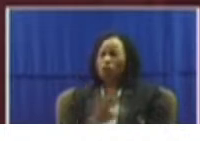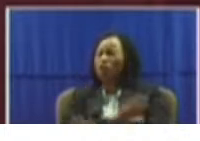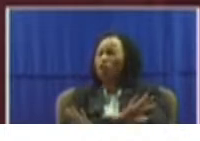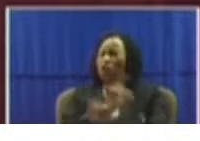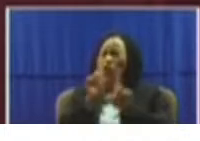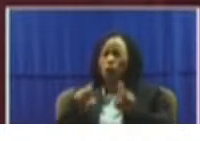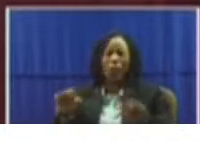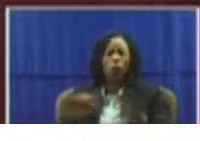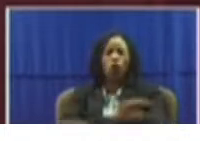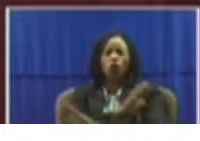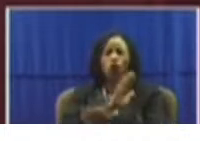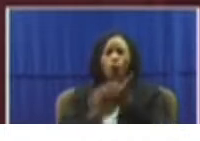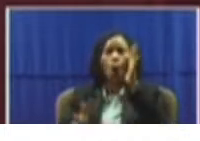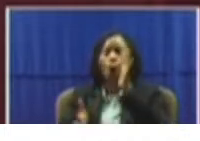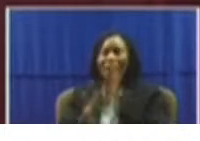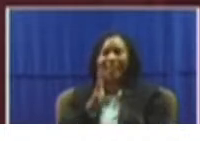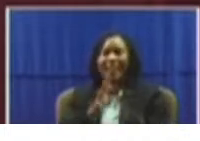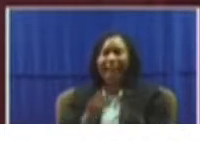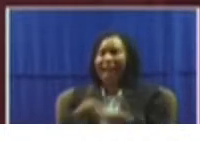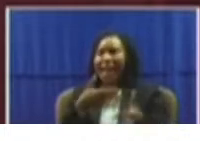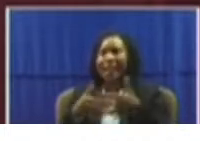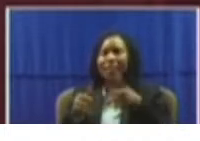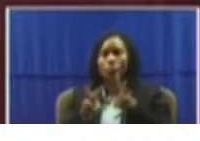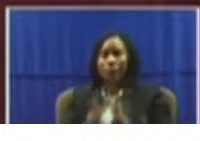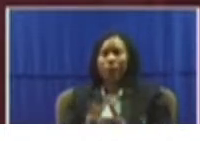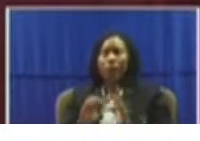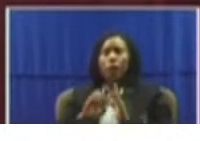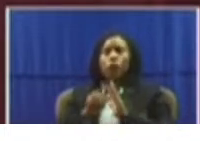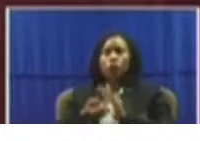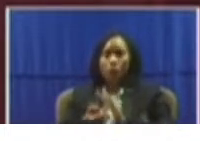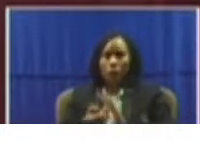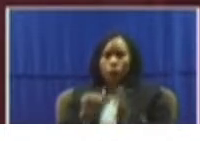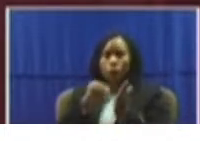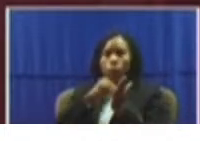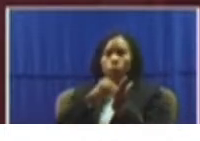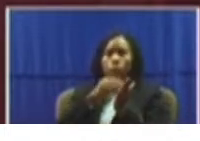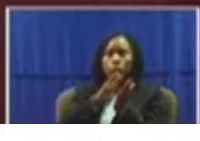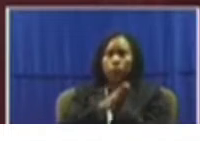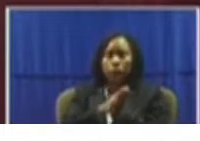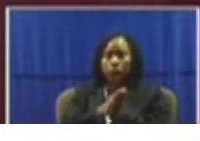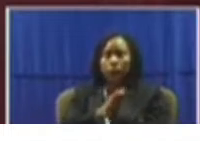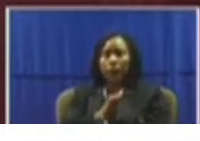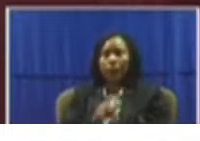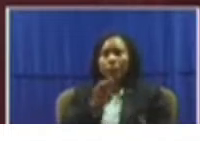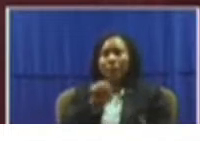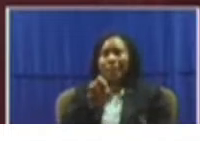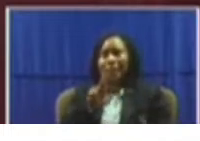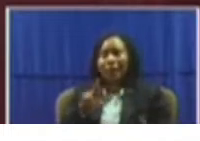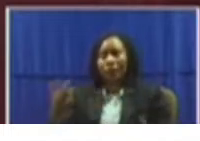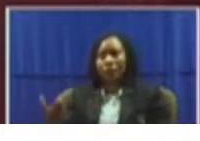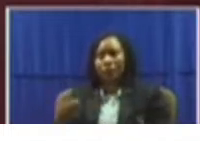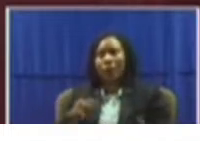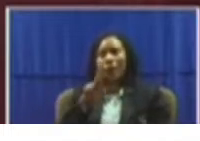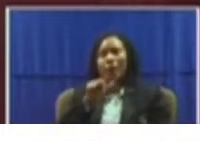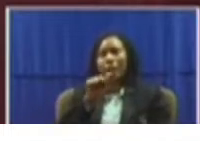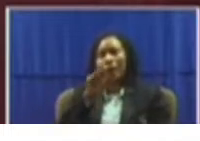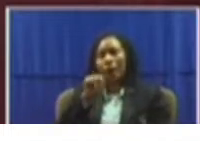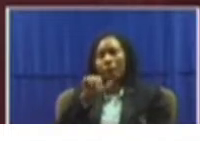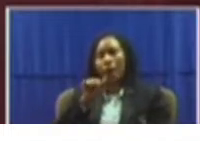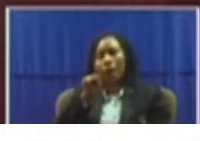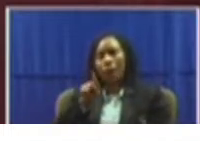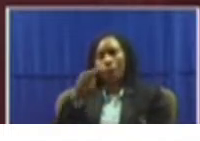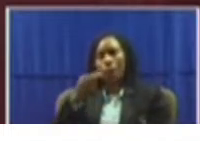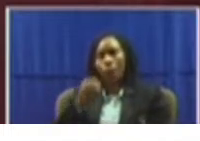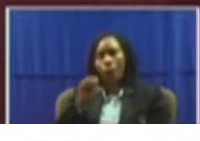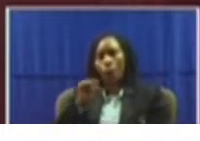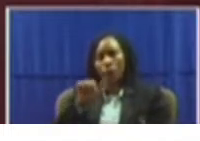means possible, try to portray Ramaphosa, Mr. Ramaphosa, as a person different from